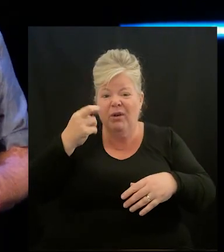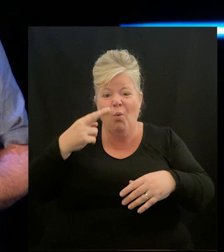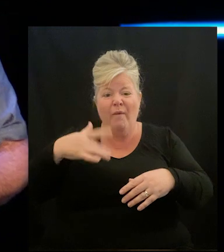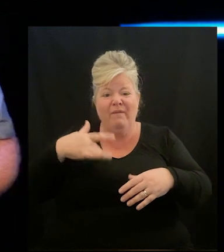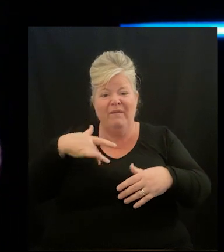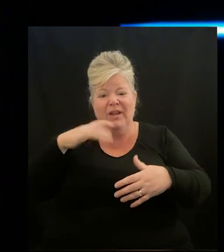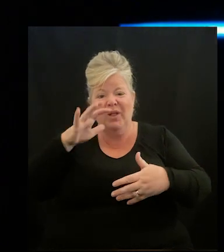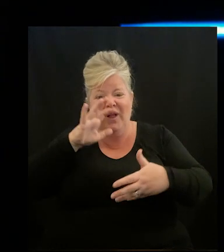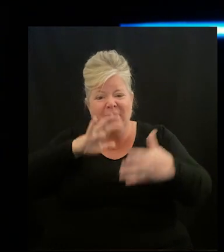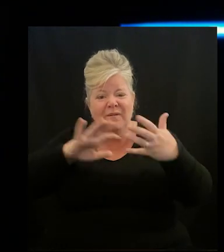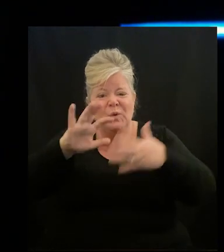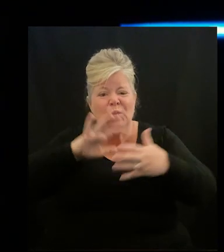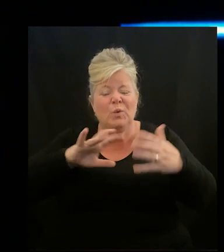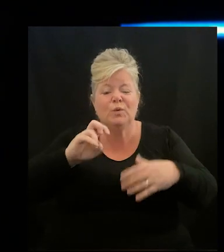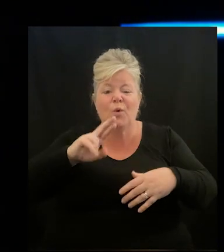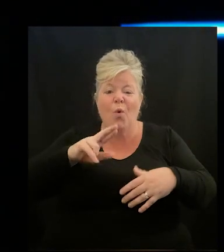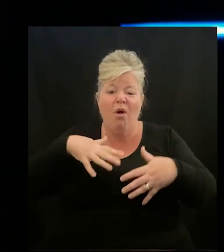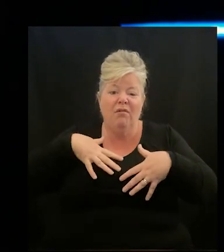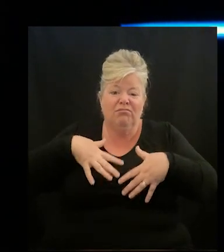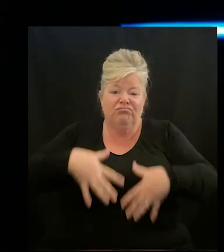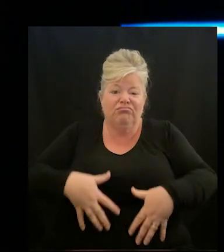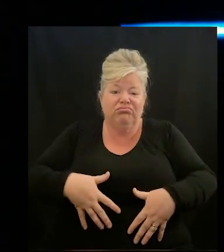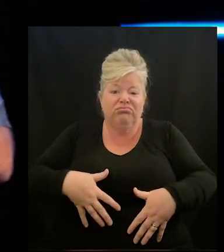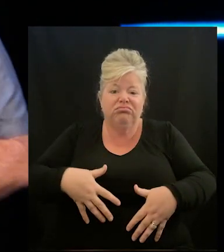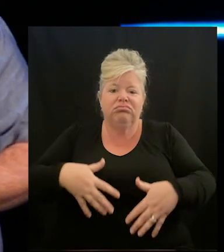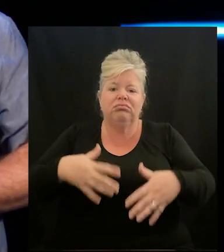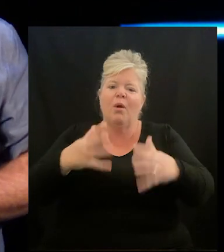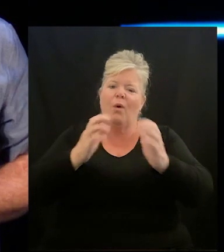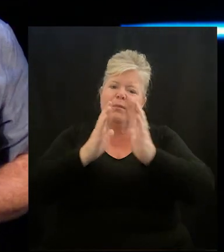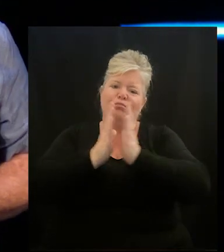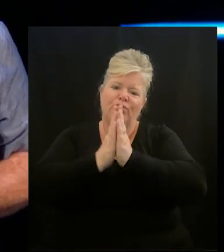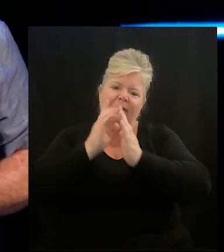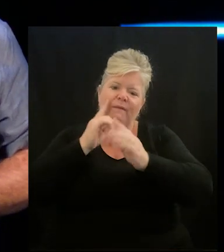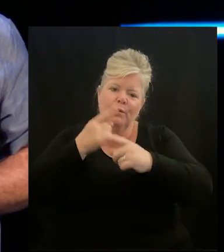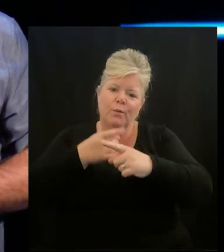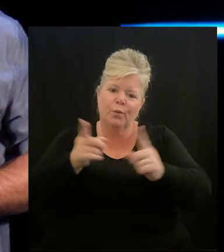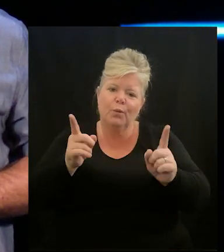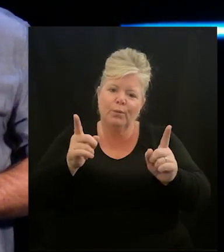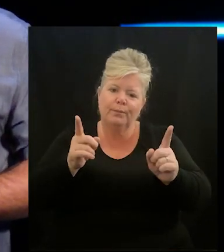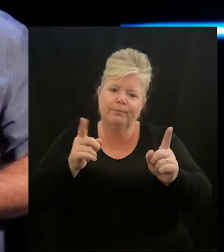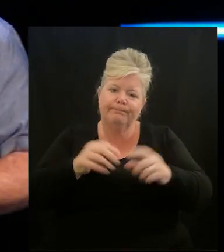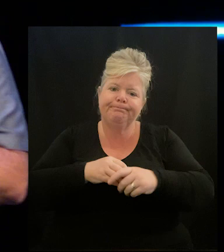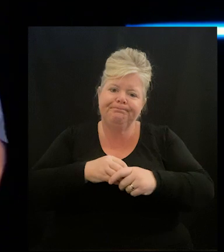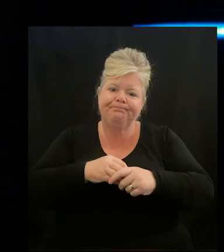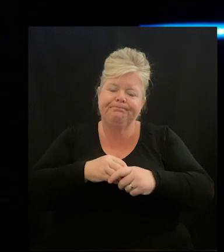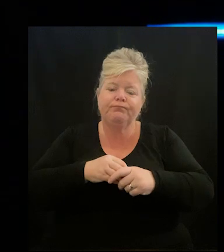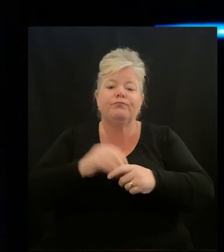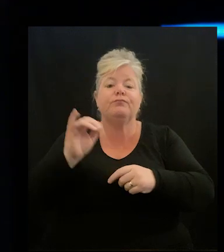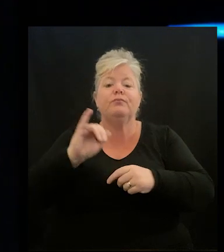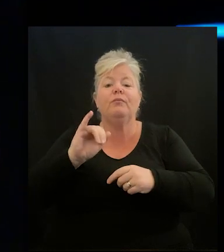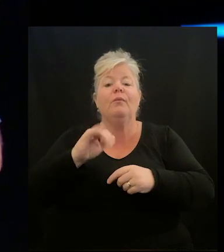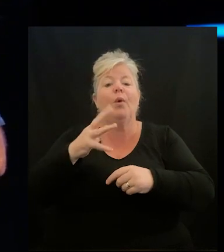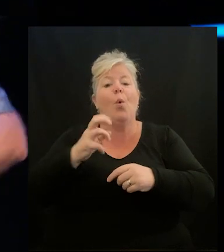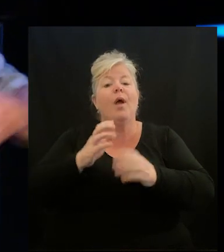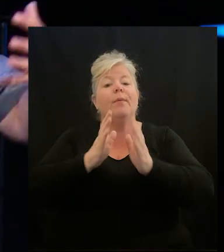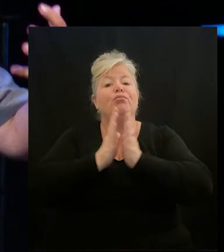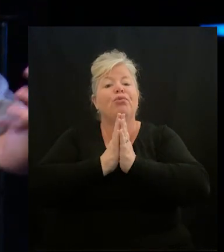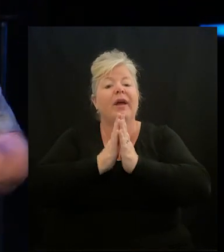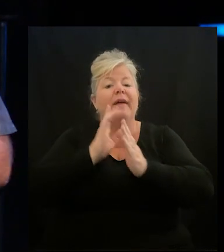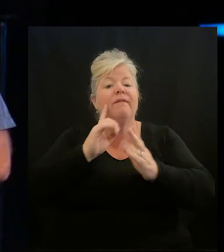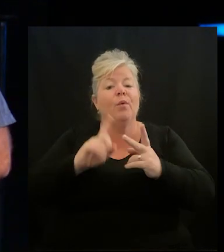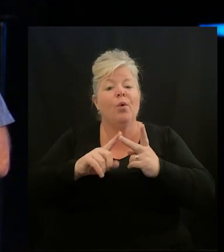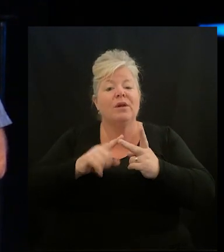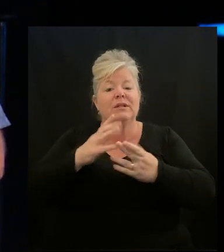confused, maybe you're in despair. I'm gonna pray for you this morning. I'm also going to pray for those of you that